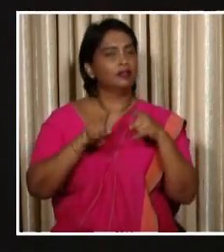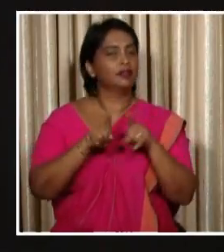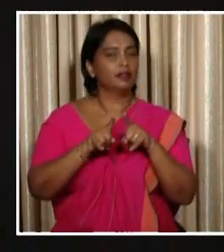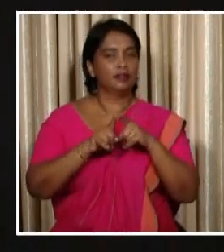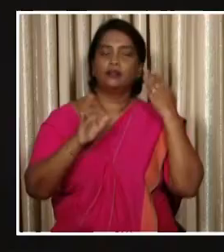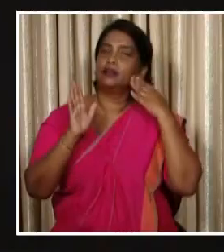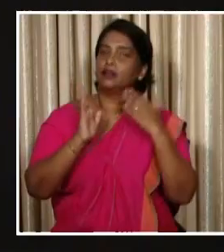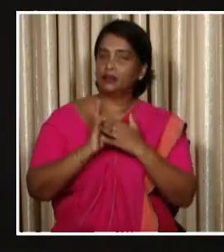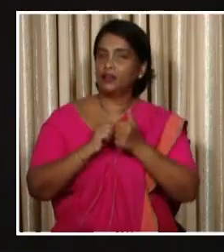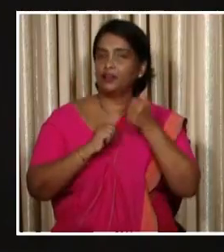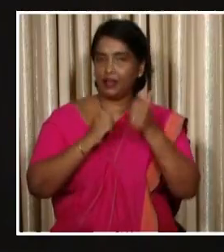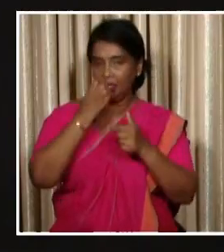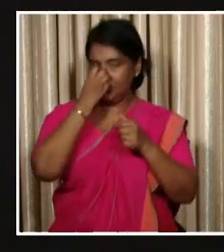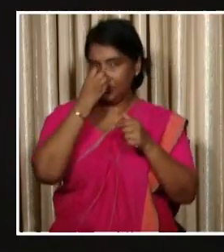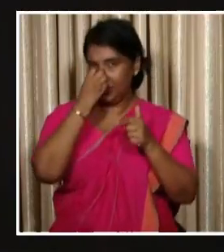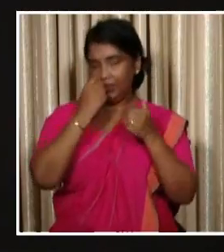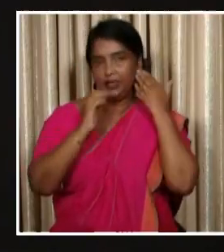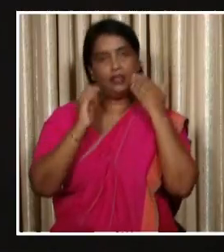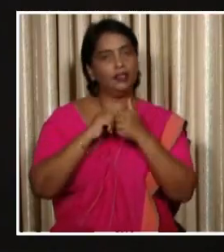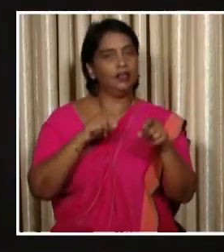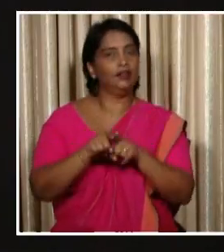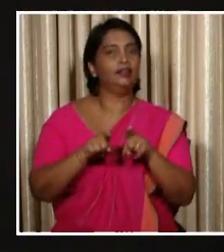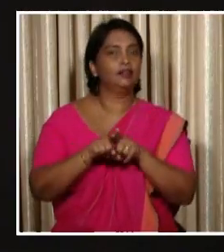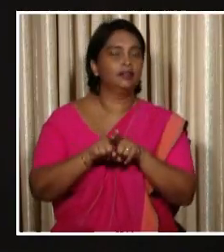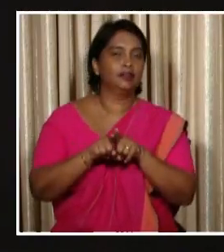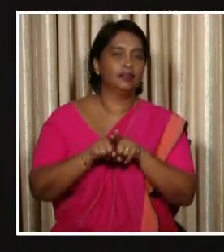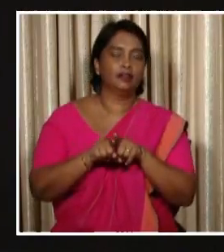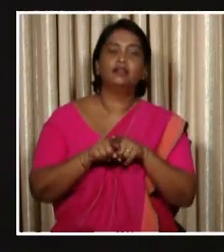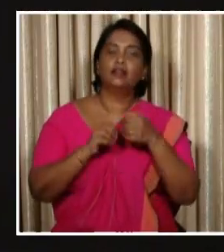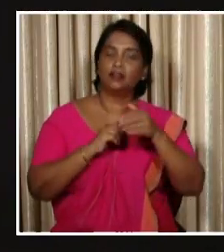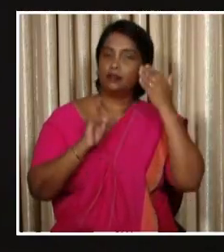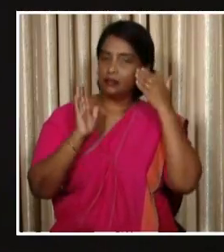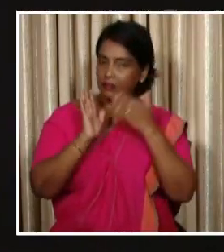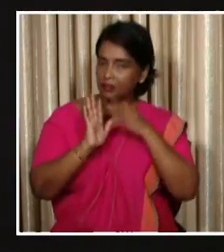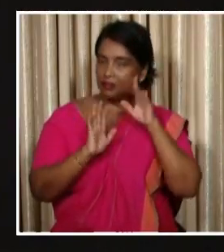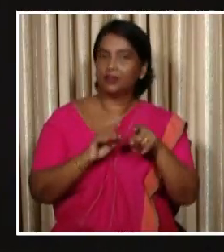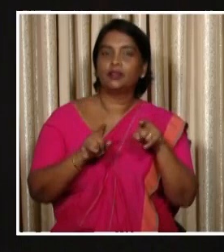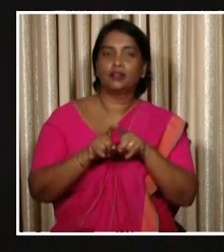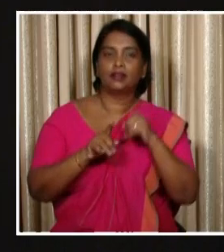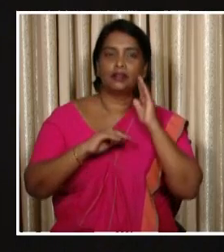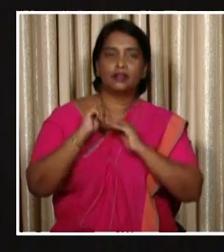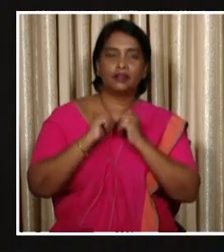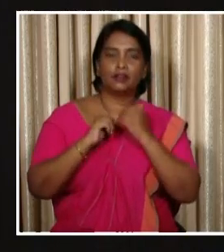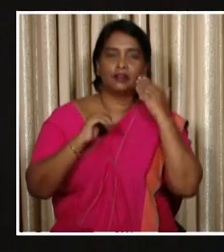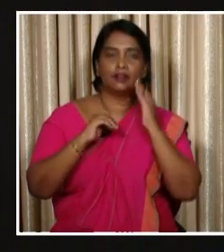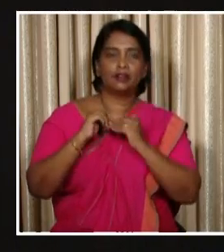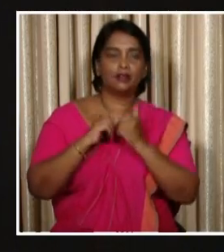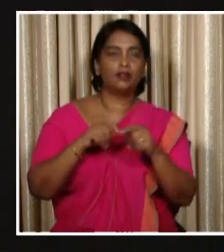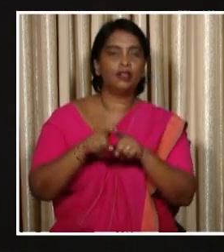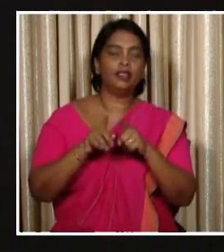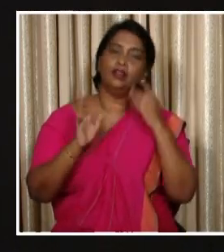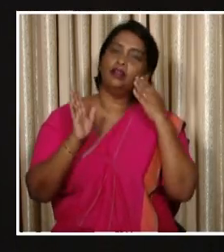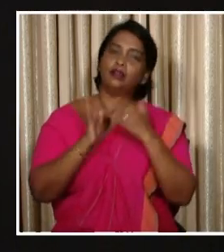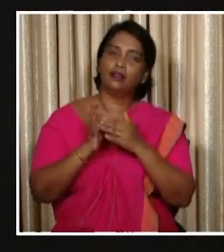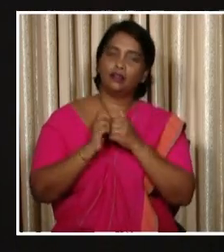important to understand and emphasize the approach the present government has placed on these foreign relationships